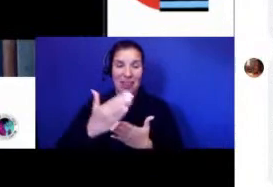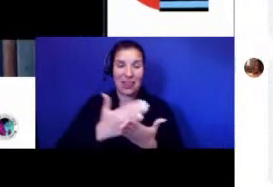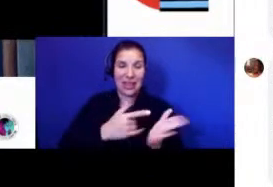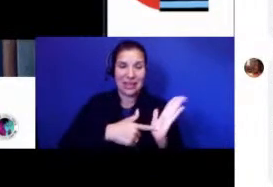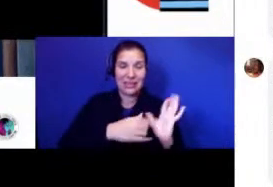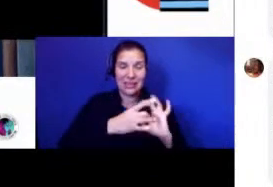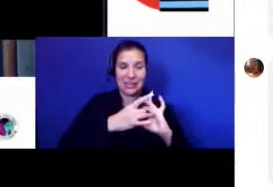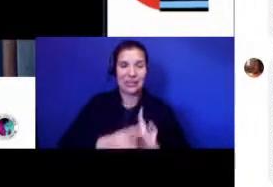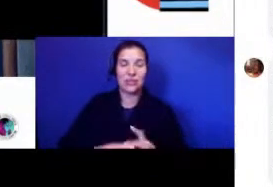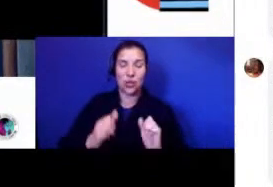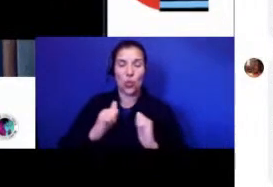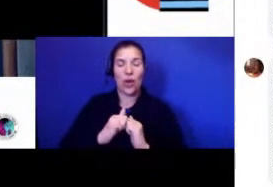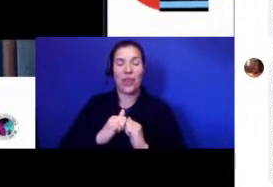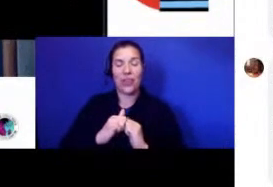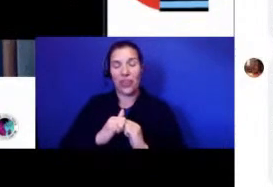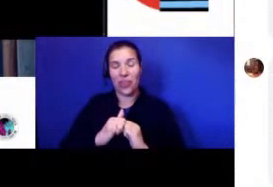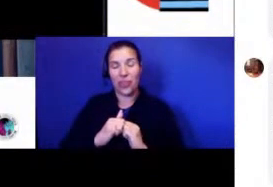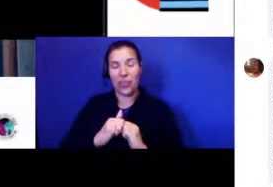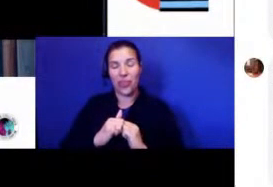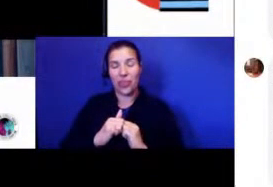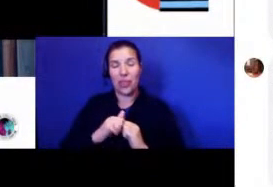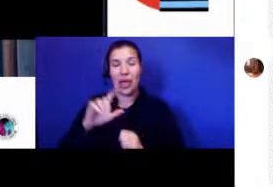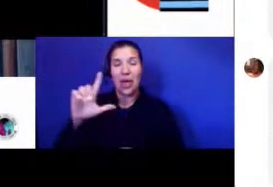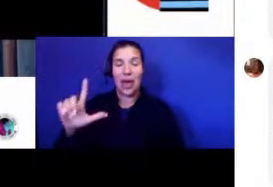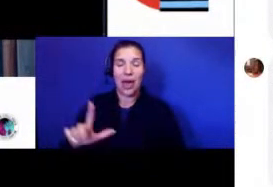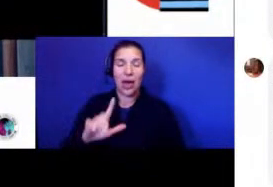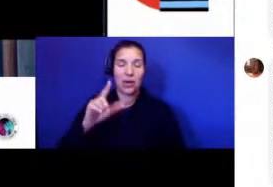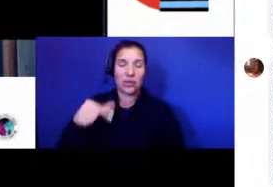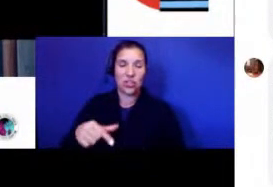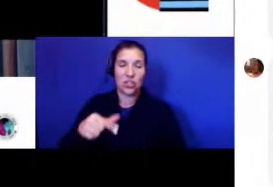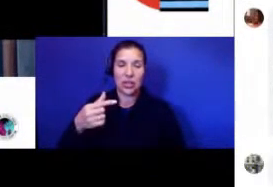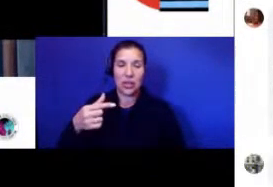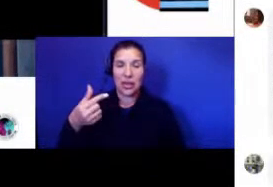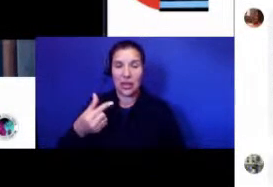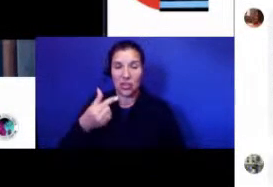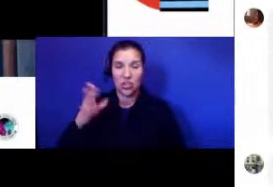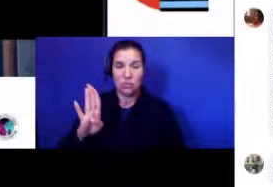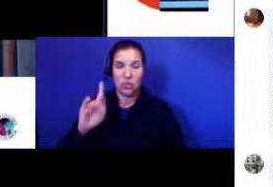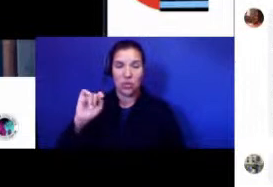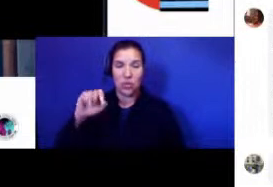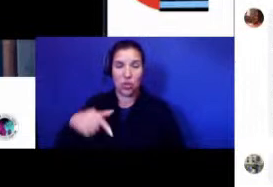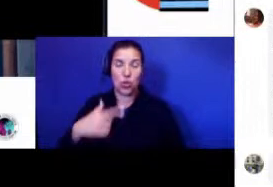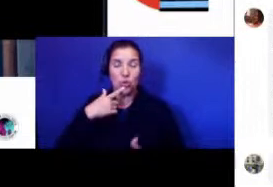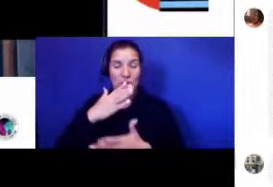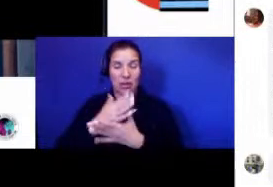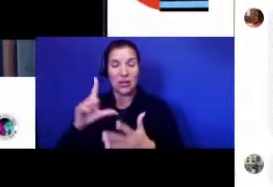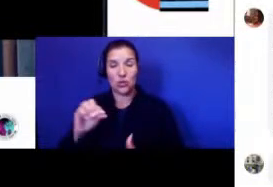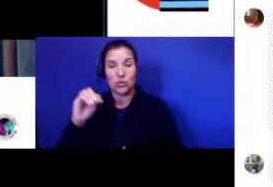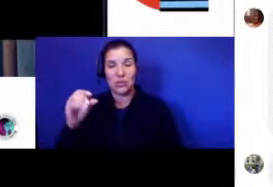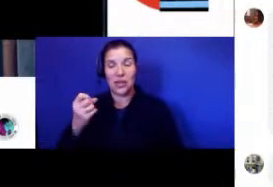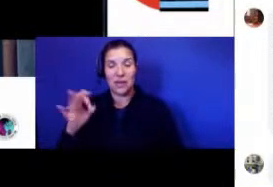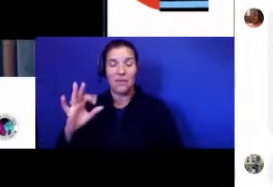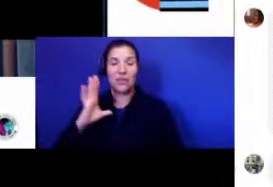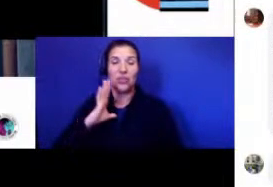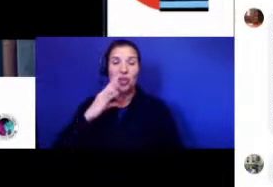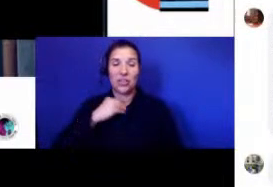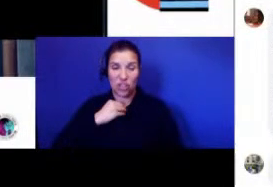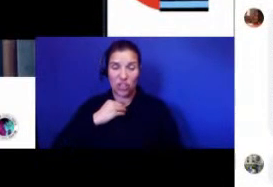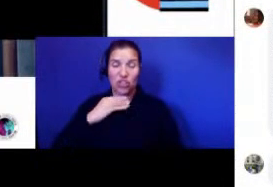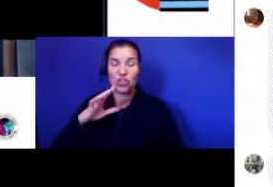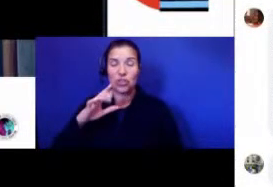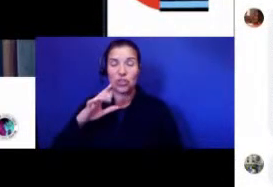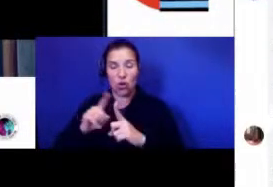with matters related to LGBTQ topics, and about 20% touched on transgender issues or featured a trans